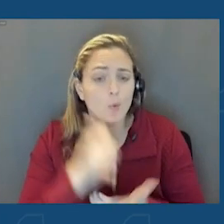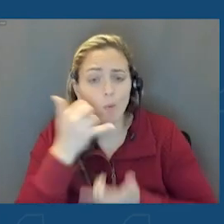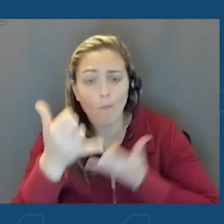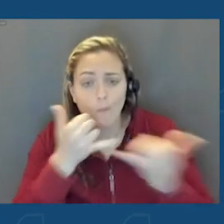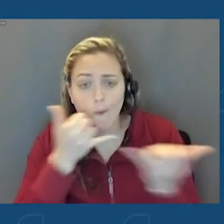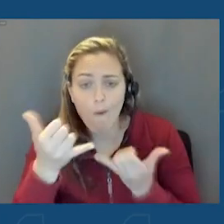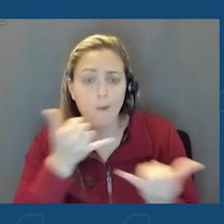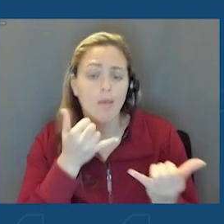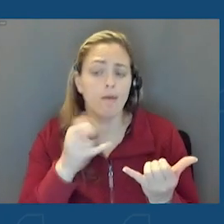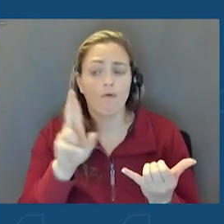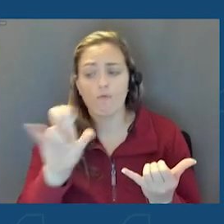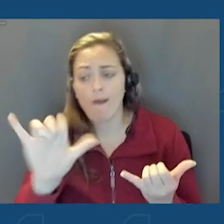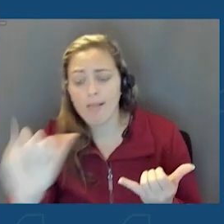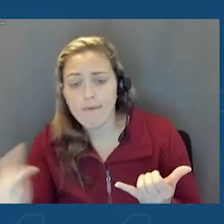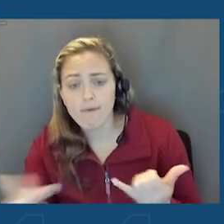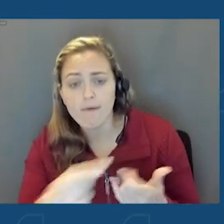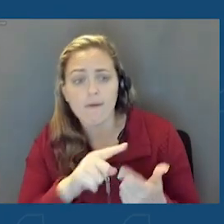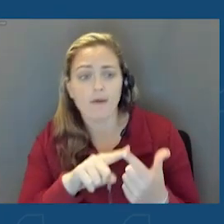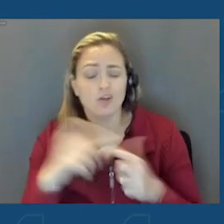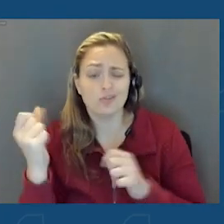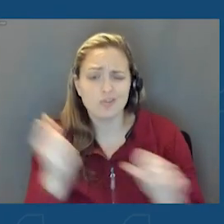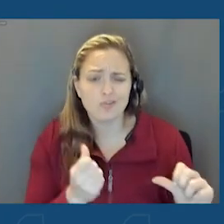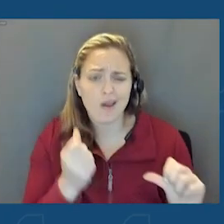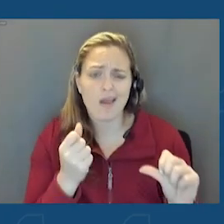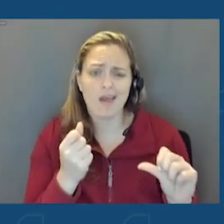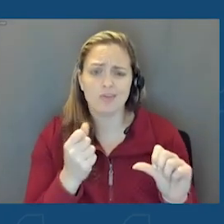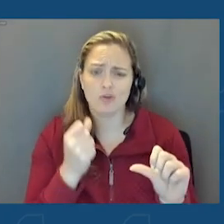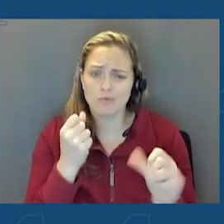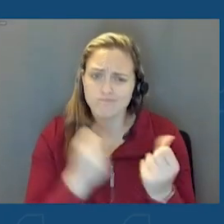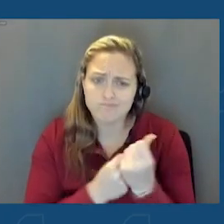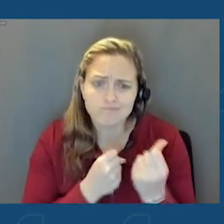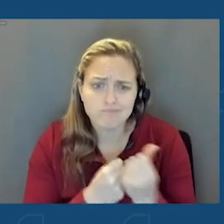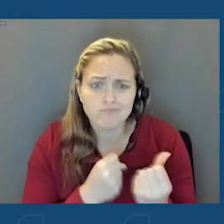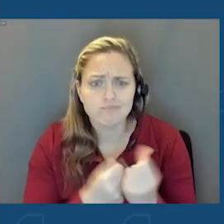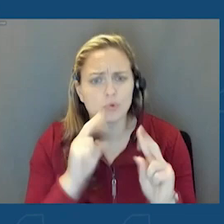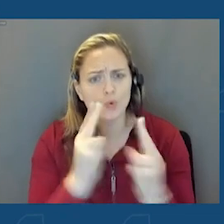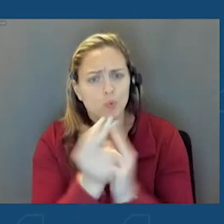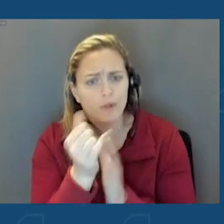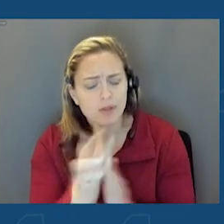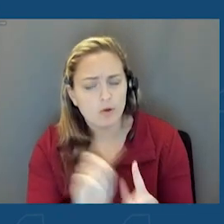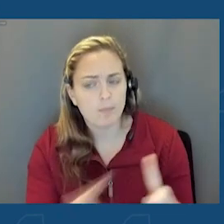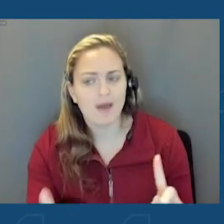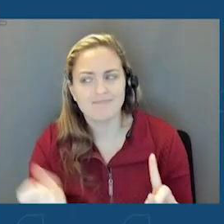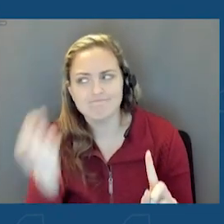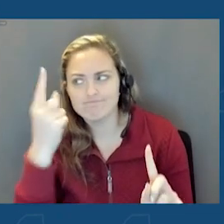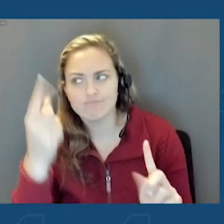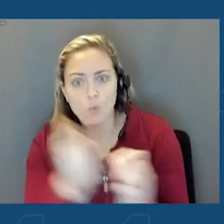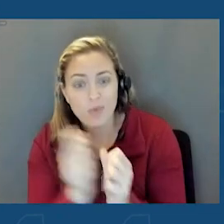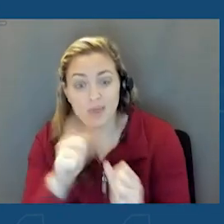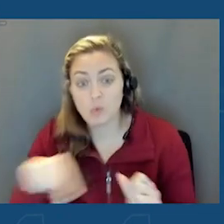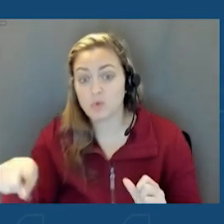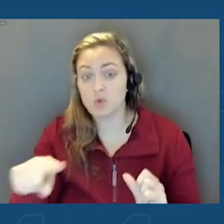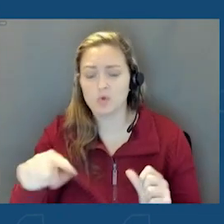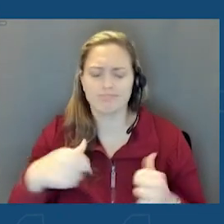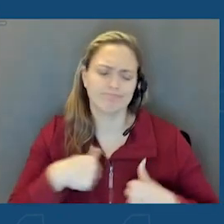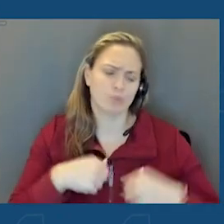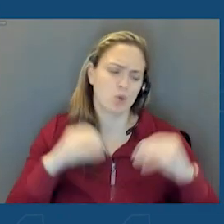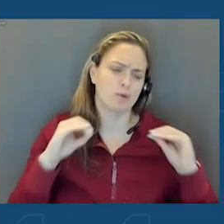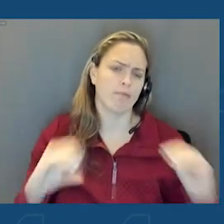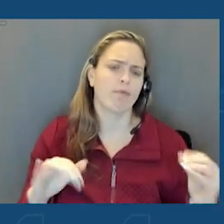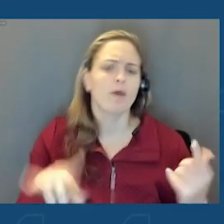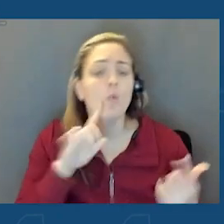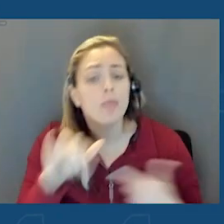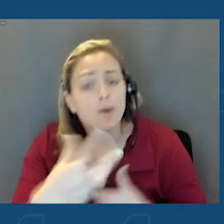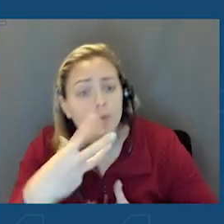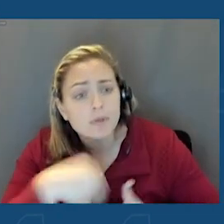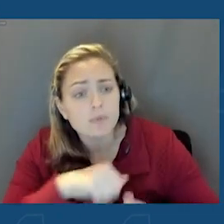rallying, without your strength, because we are union leaders, but we are nothing without you, without your